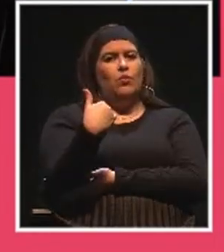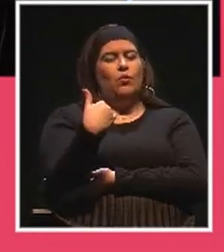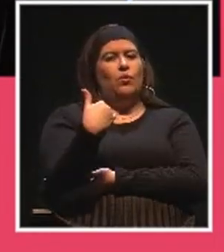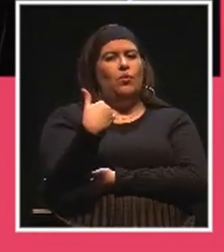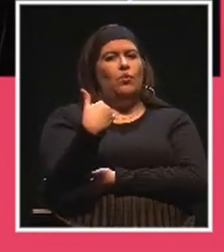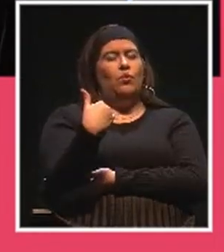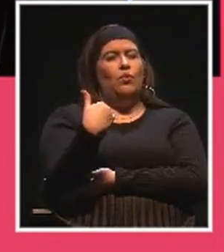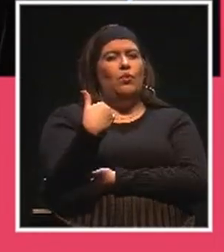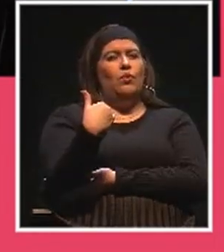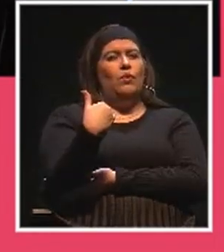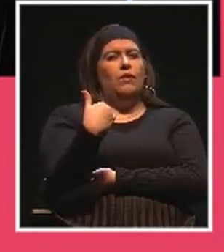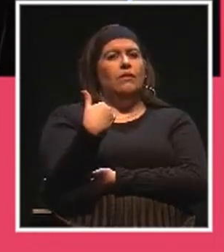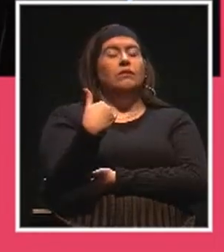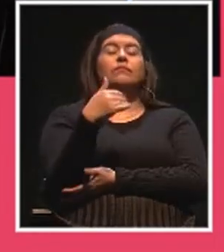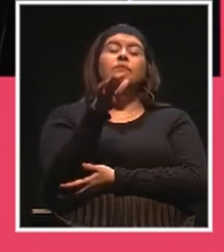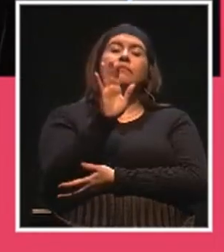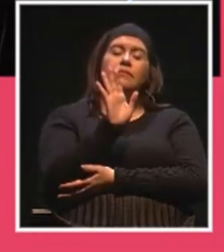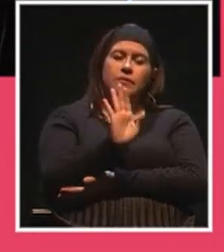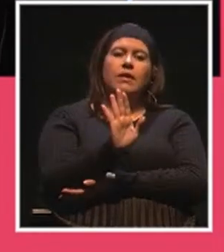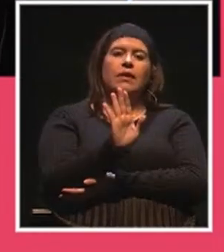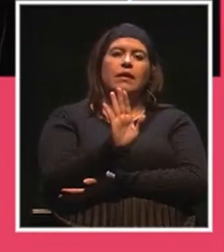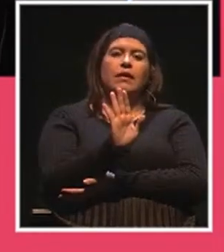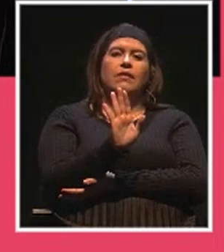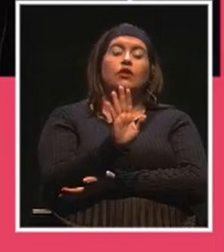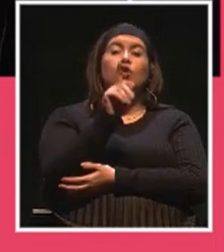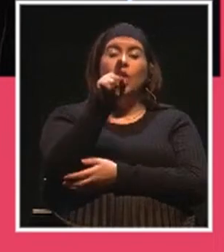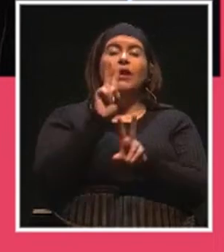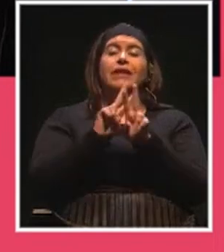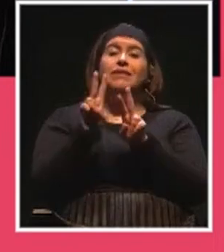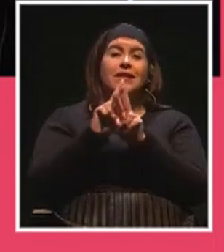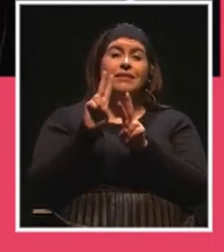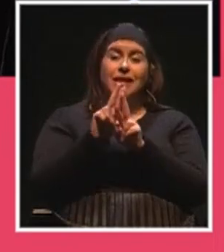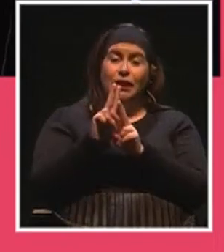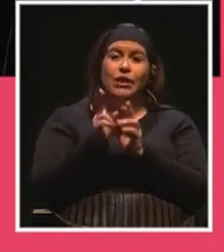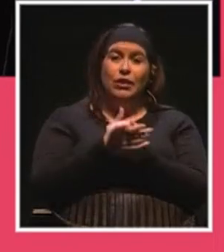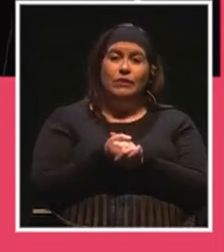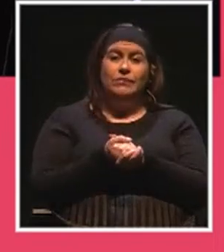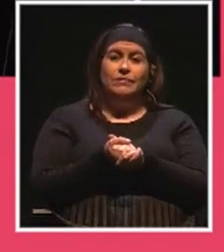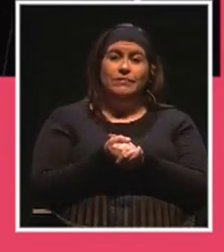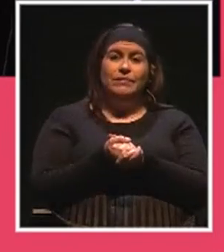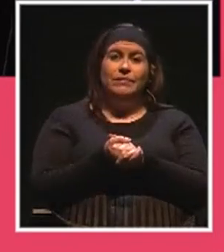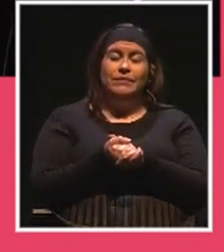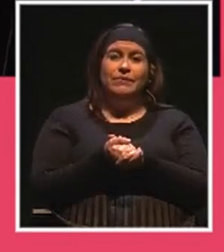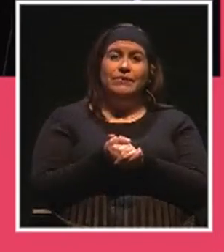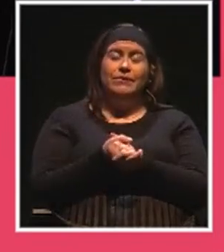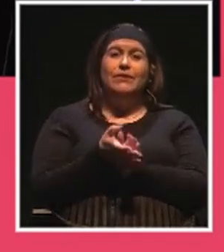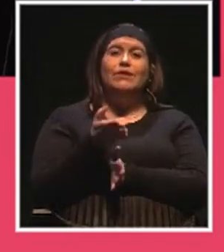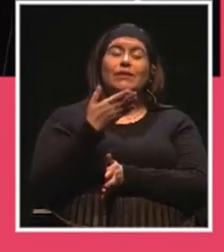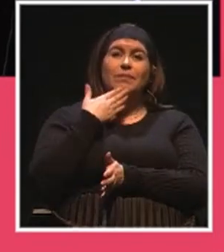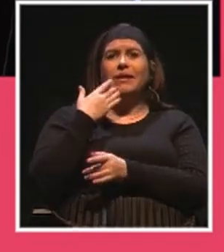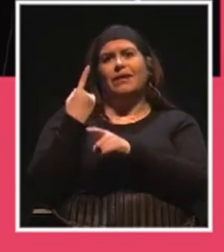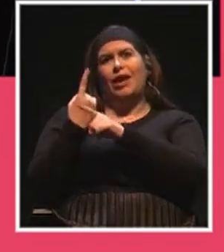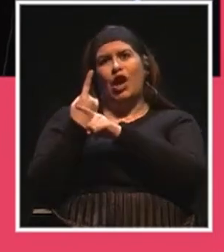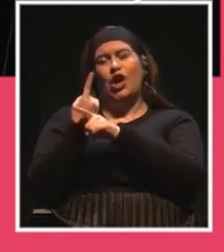that thing, listen, Bill Nelson, who was the CEO of HBO at that time,